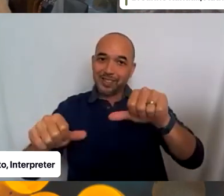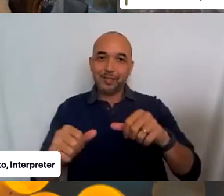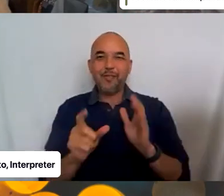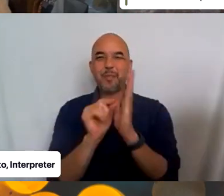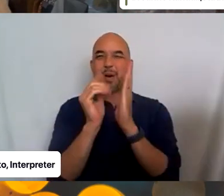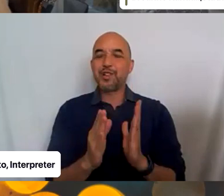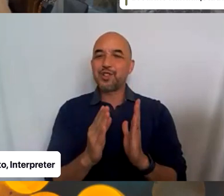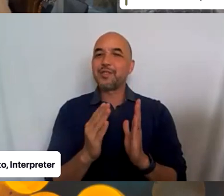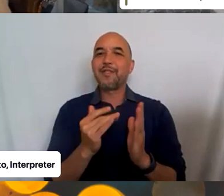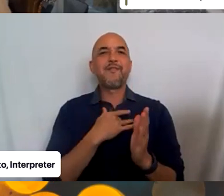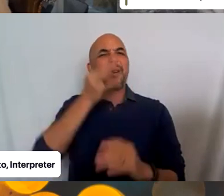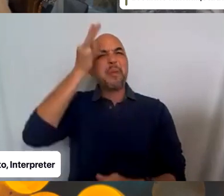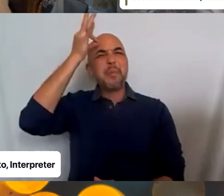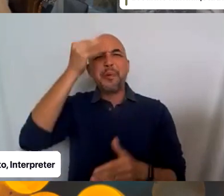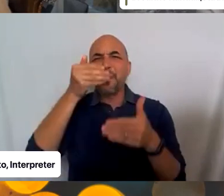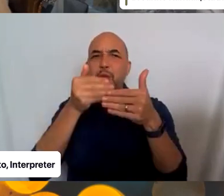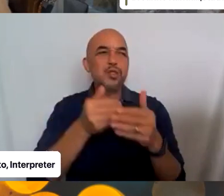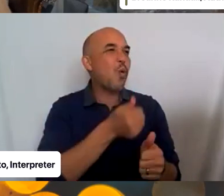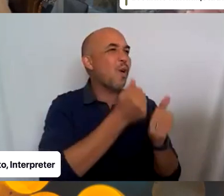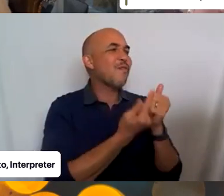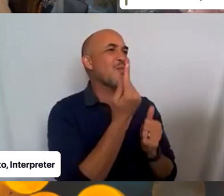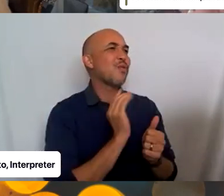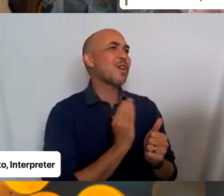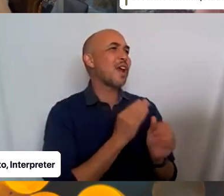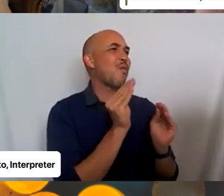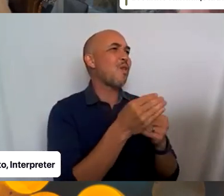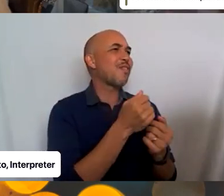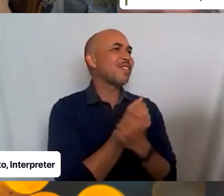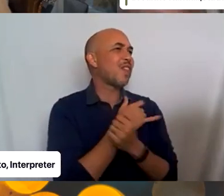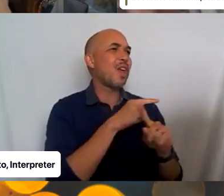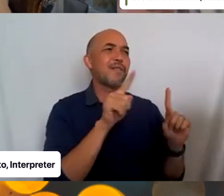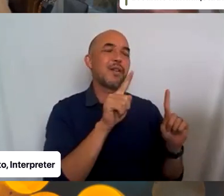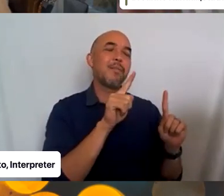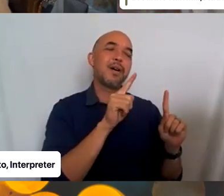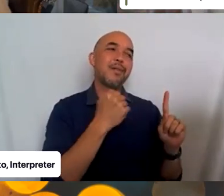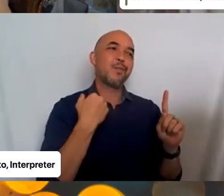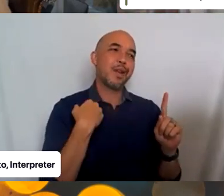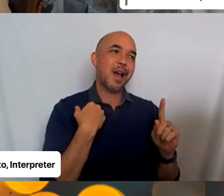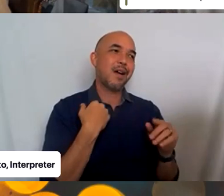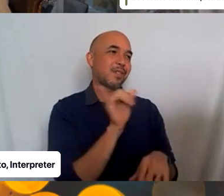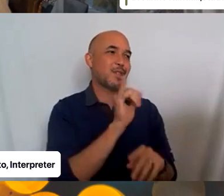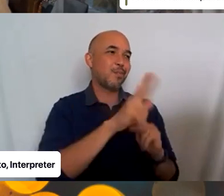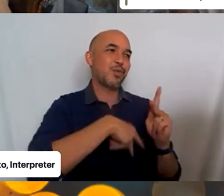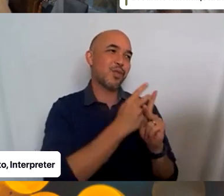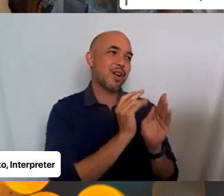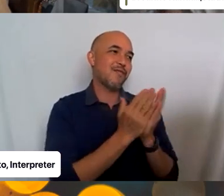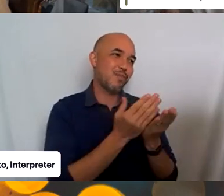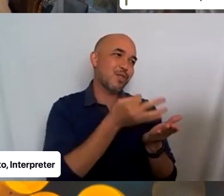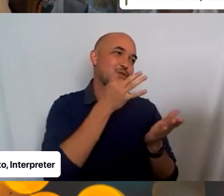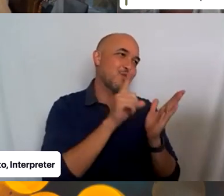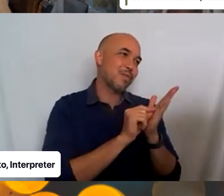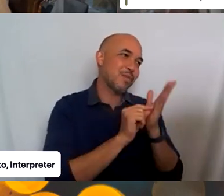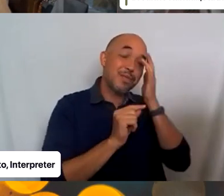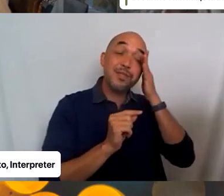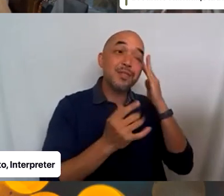this close, like everybody at the office loved it, but we have a book that's kind of similar that's coming out, and we can't have two competing titles, stuff like that. And so I